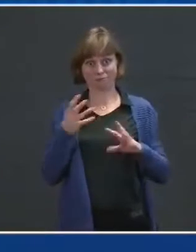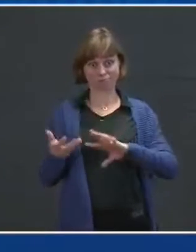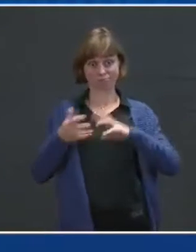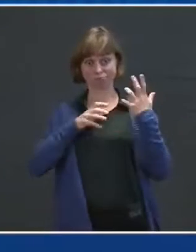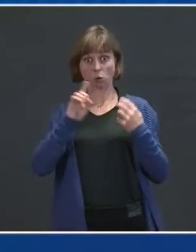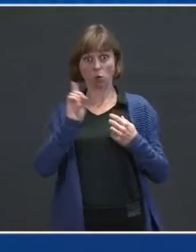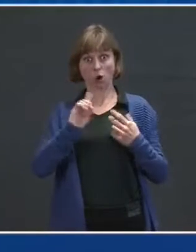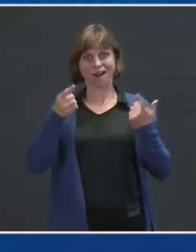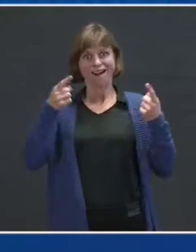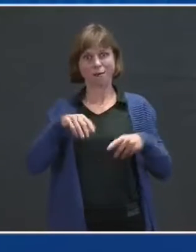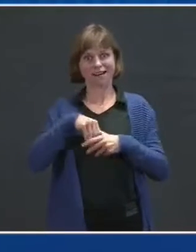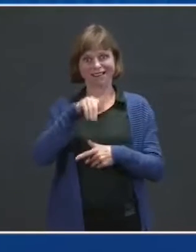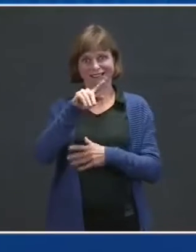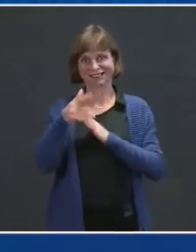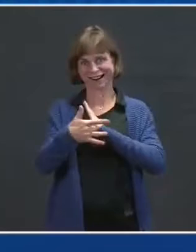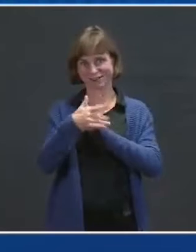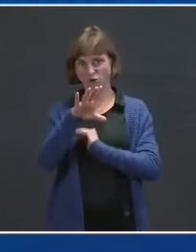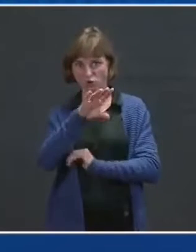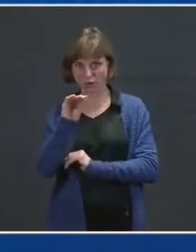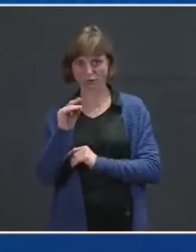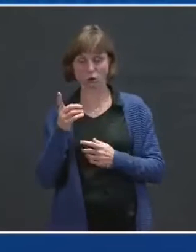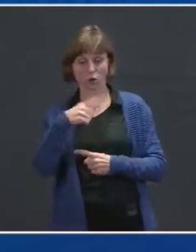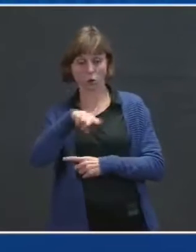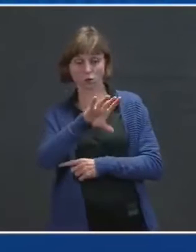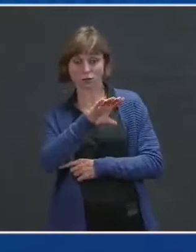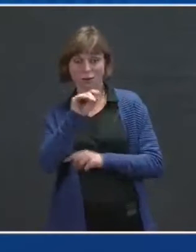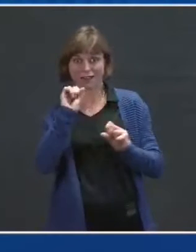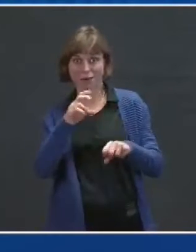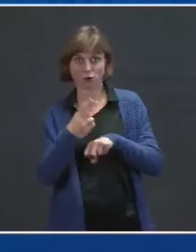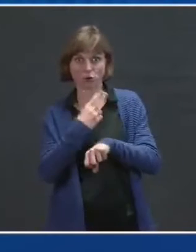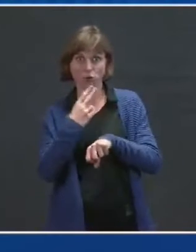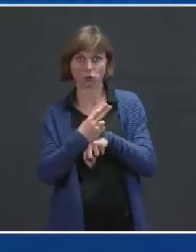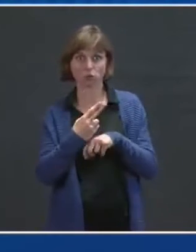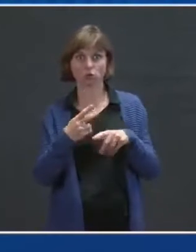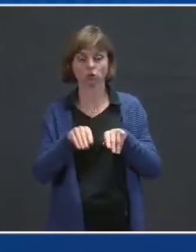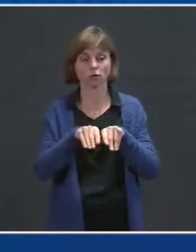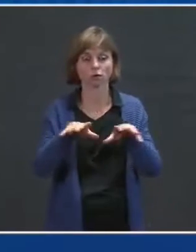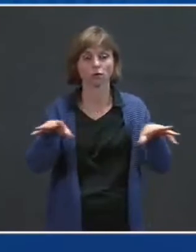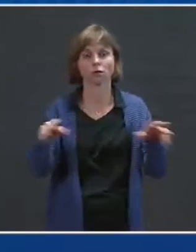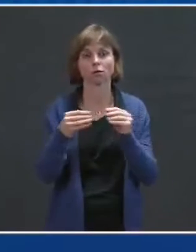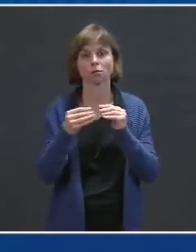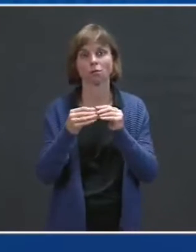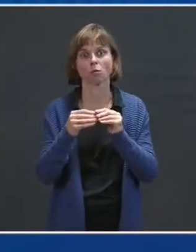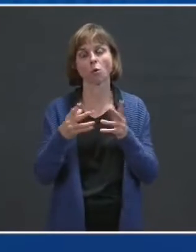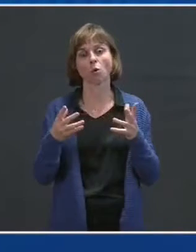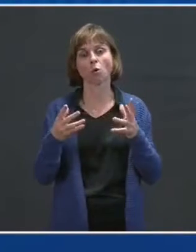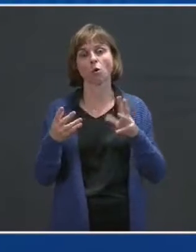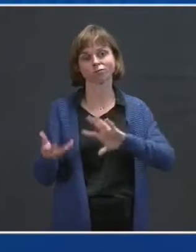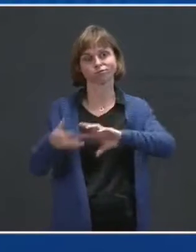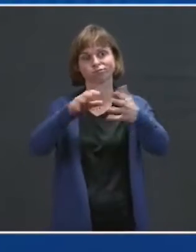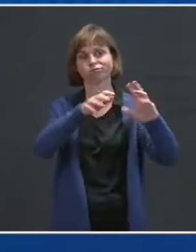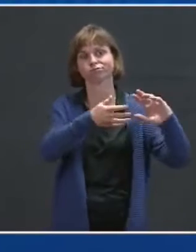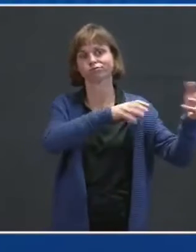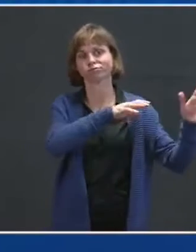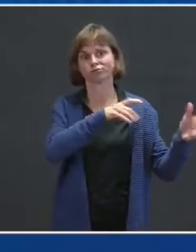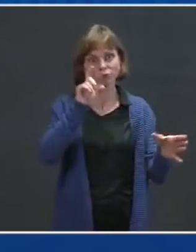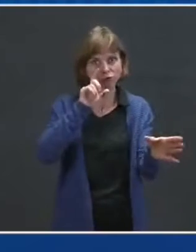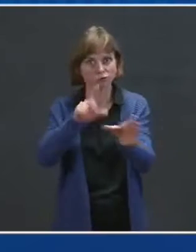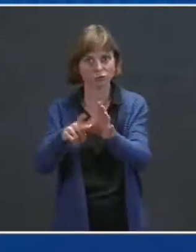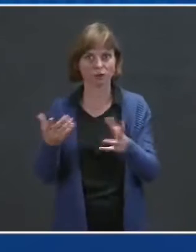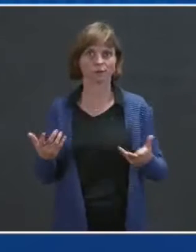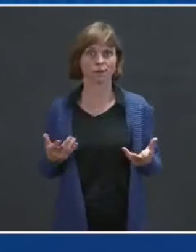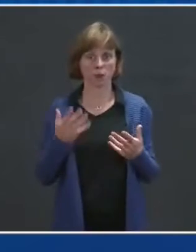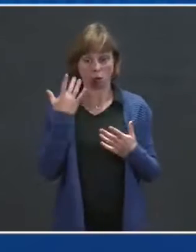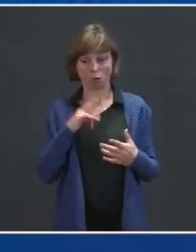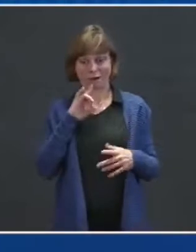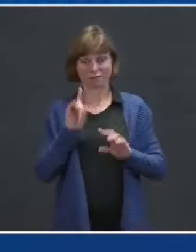including networks of companies whose products could be used to launch additional intrusions. So why does this matter? Why is this significant? The techniques